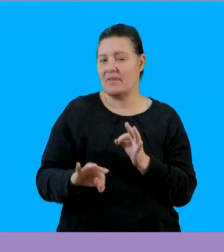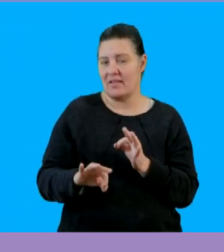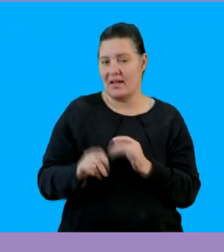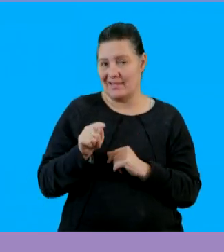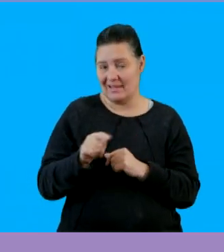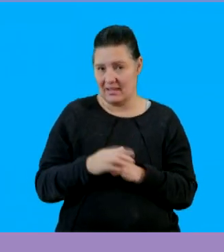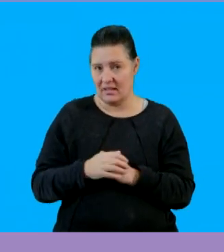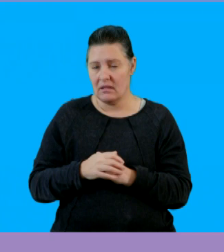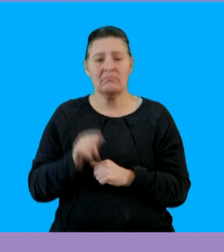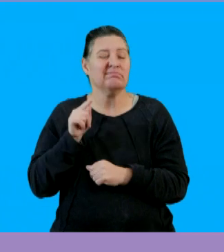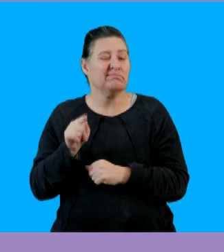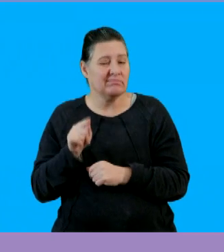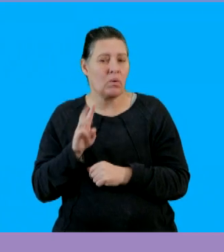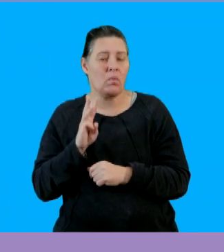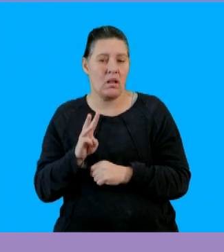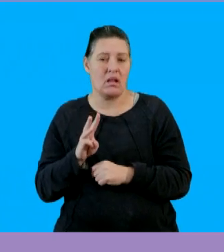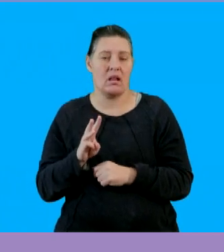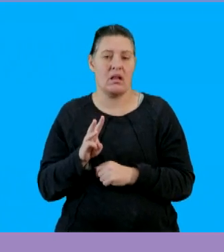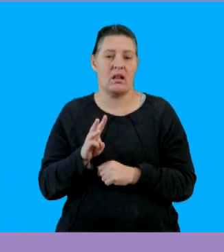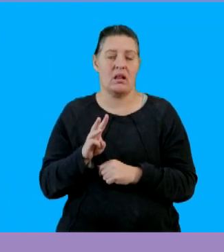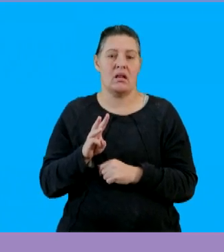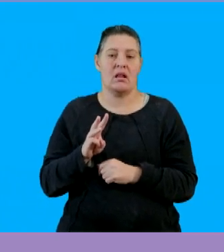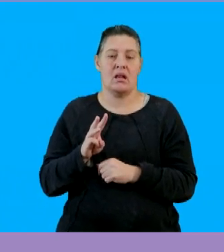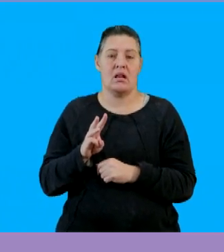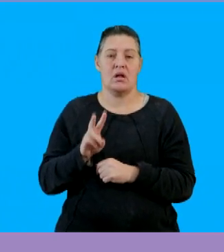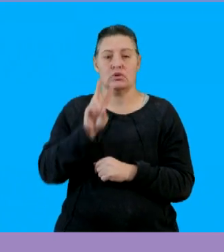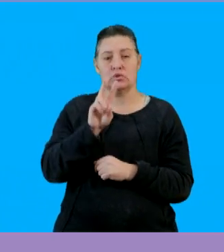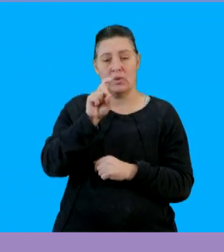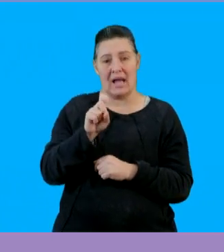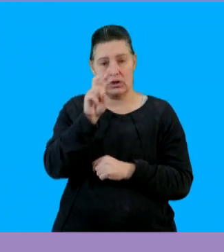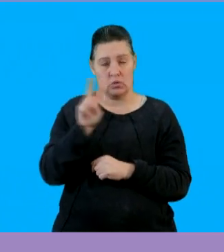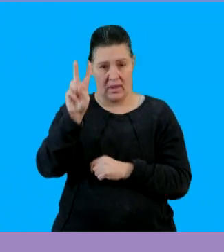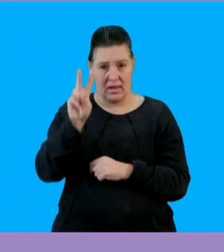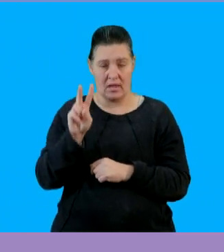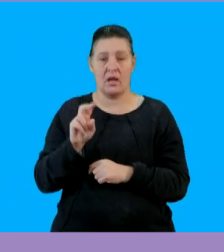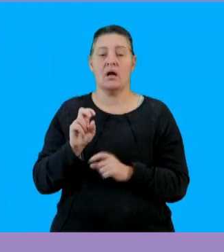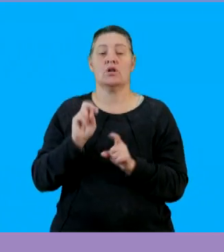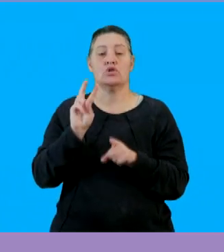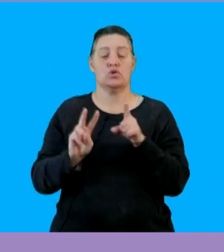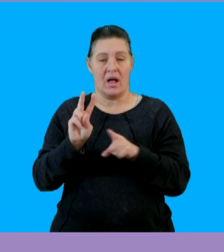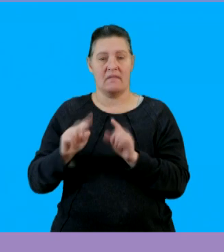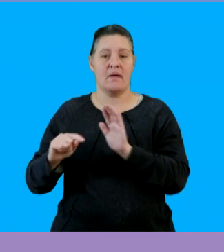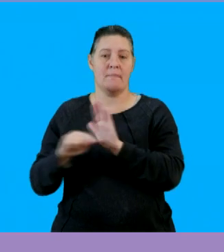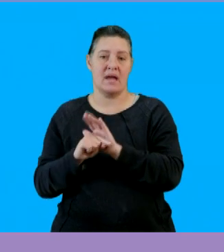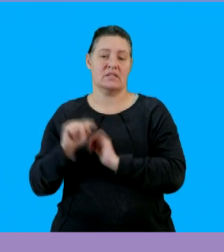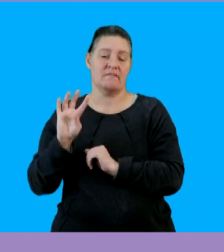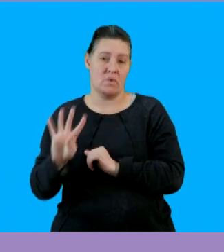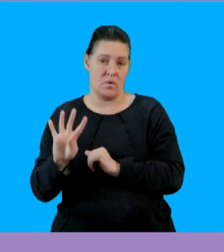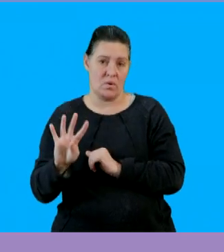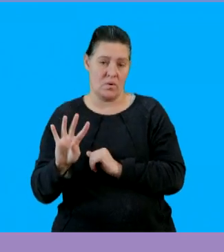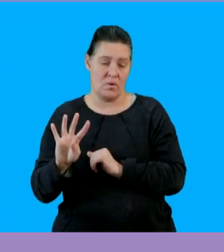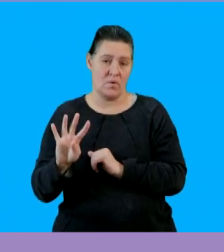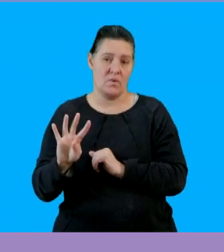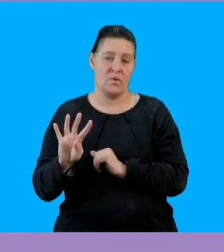going to simplify that. That is going to be now 2x squared. 12